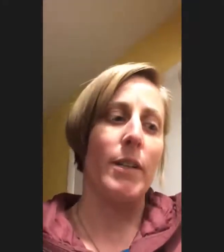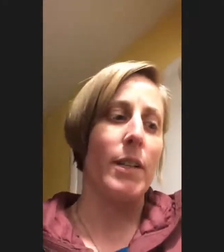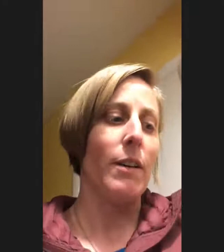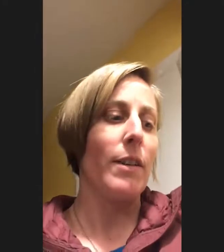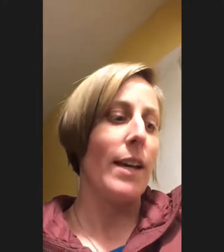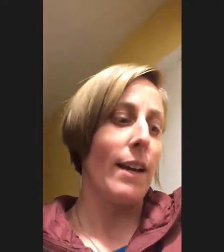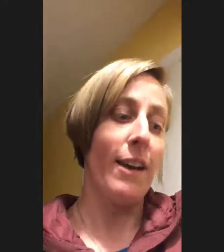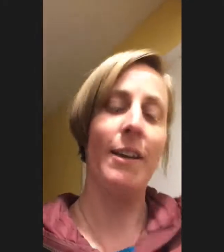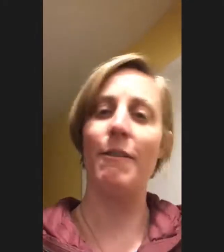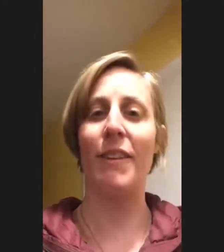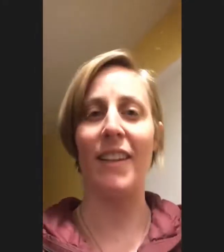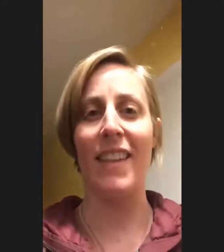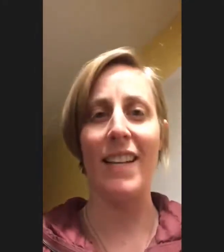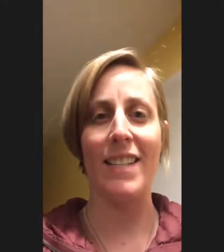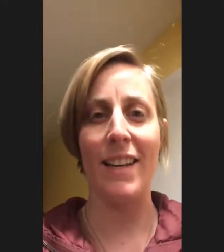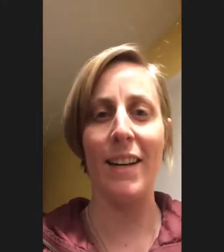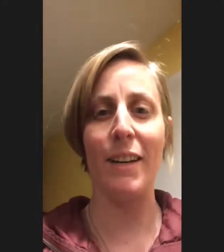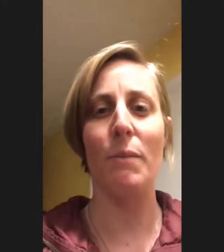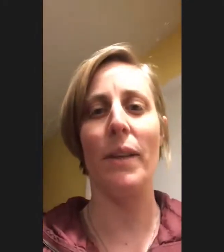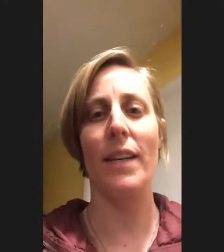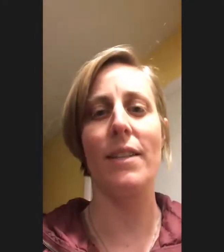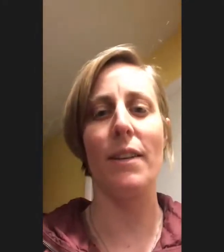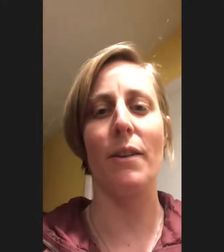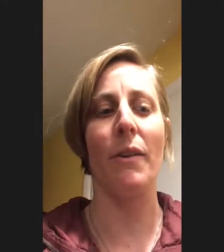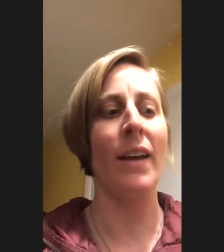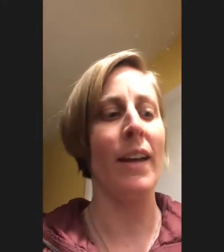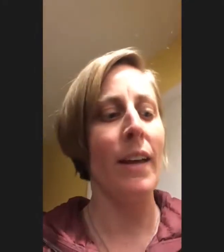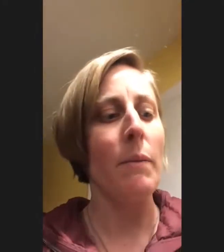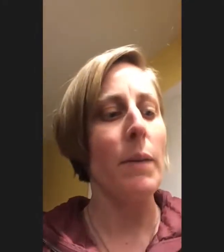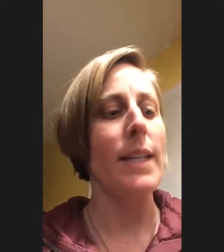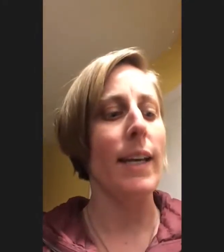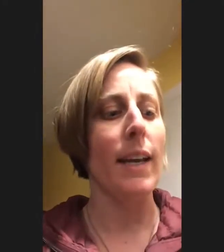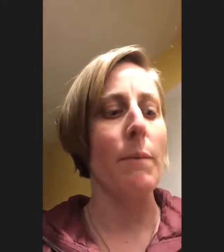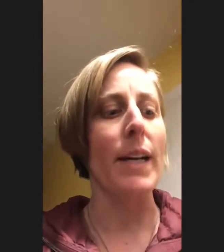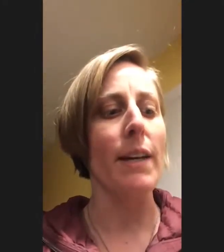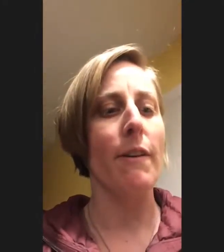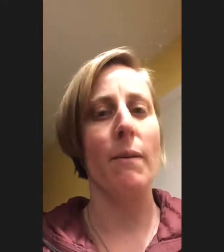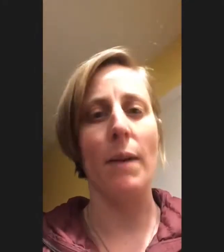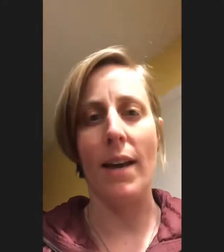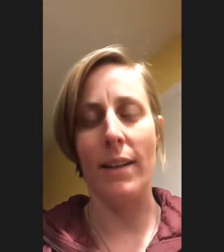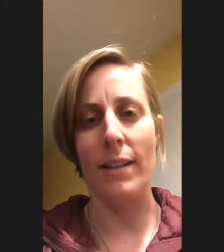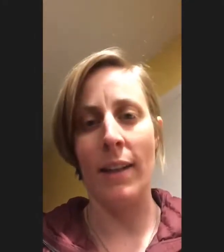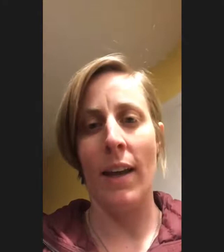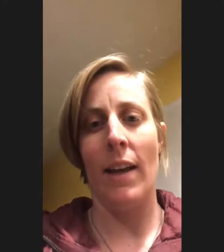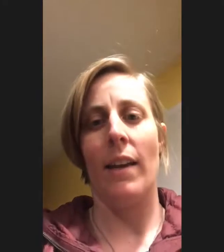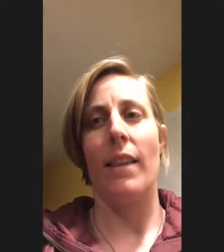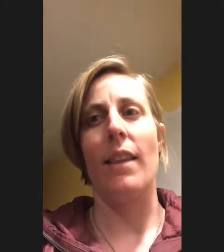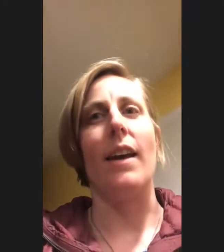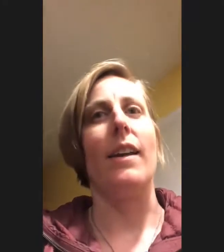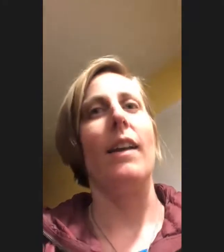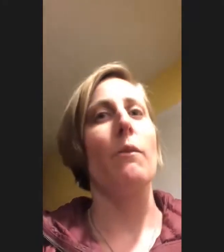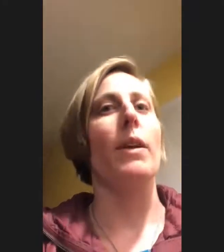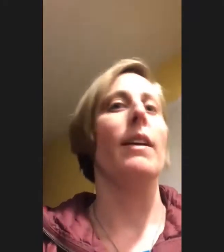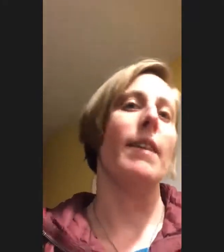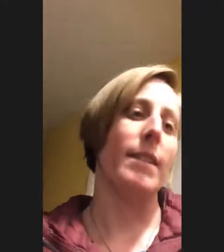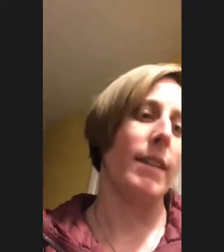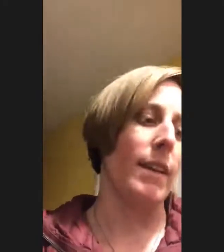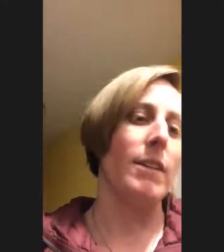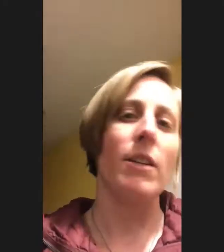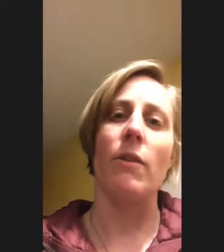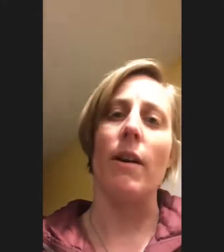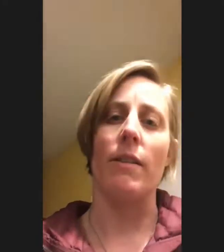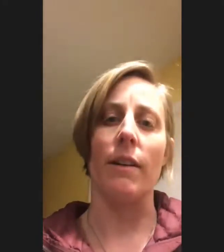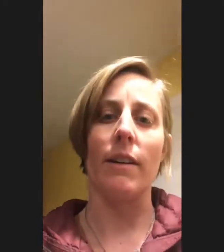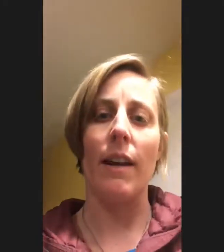put forward to you that I feel that that's a good place to be taking money from and then